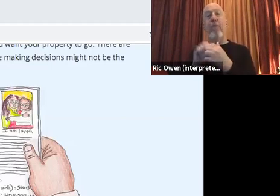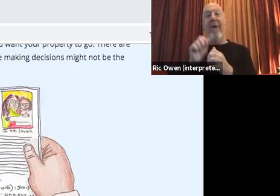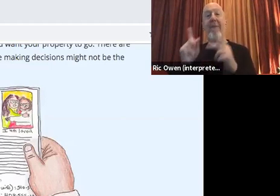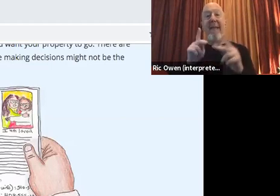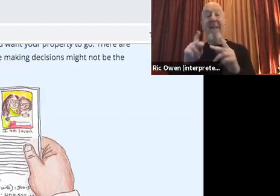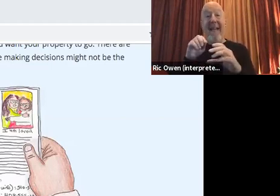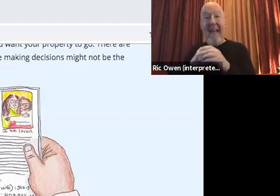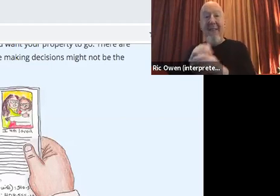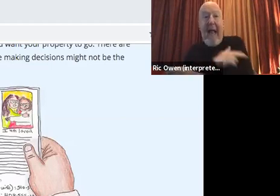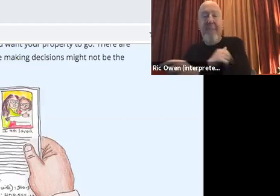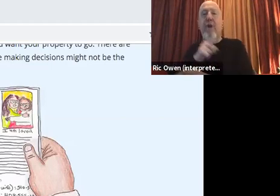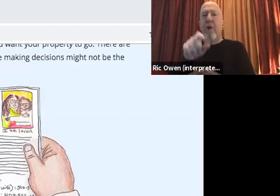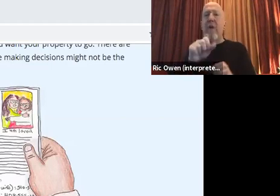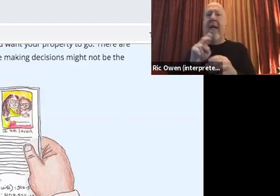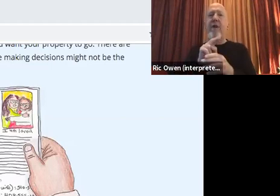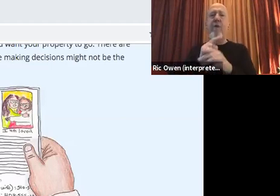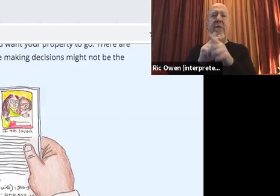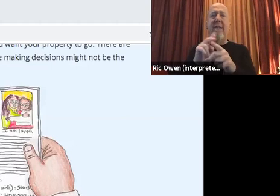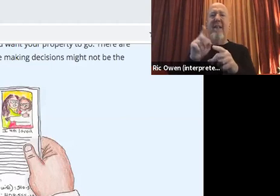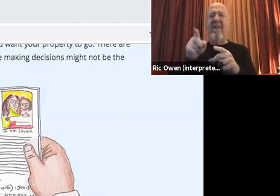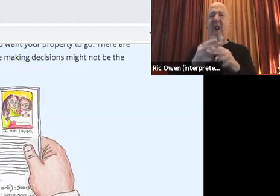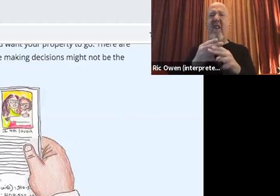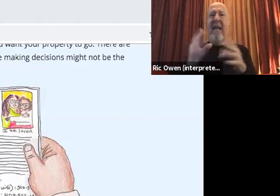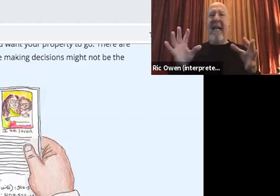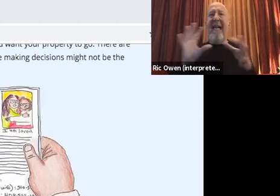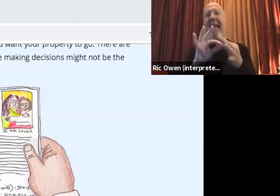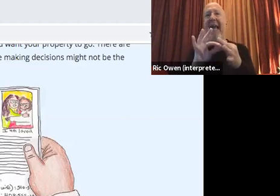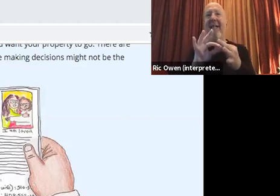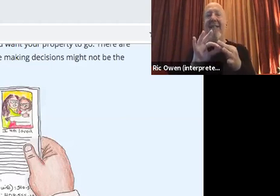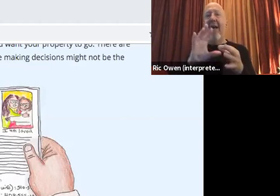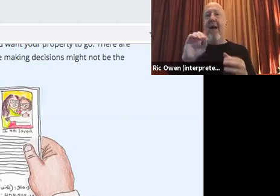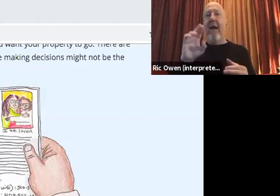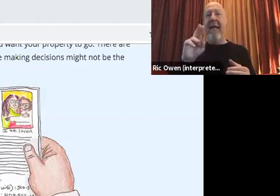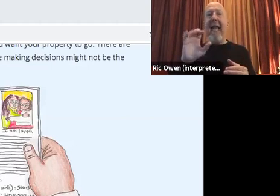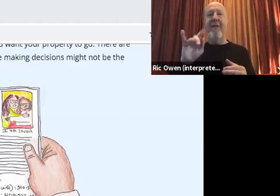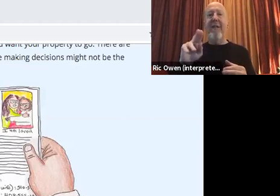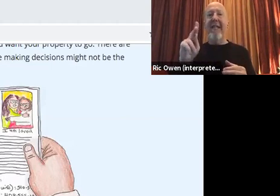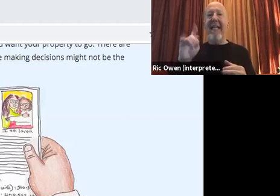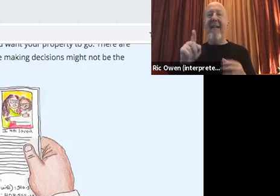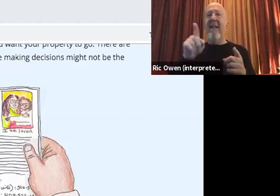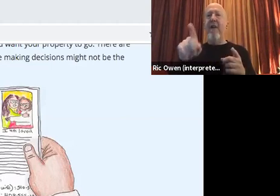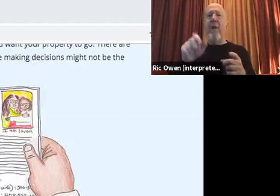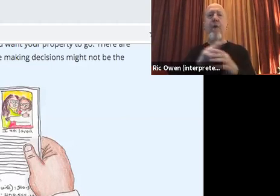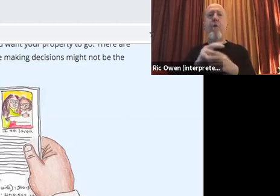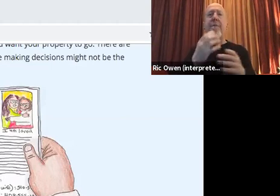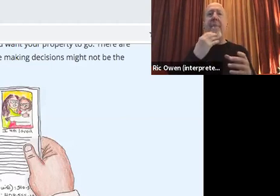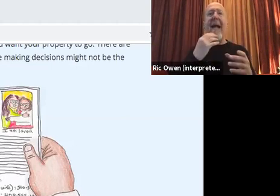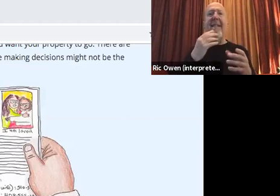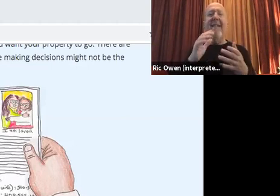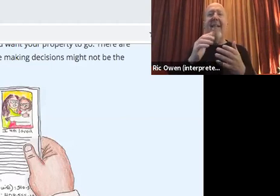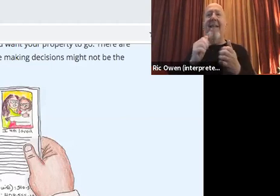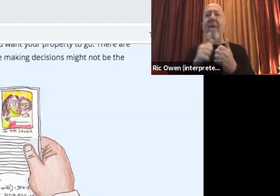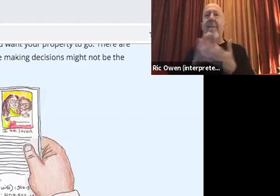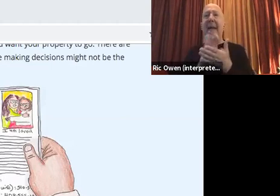kit. You can use a Ziploc bag or a sheet protector and simply put a string in the corner of it. Inside that